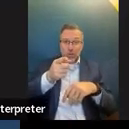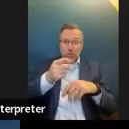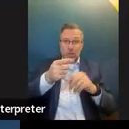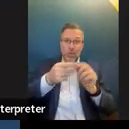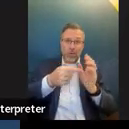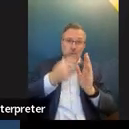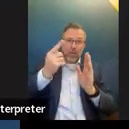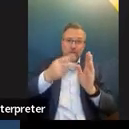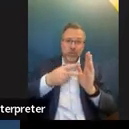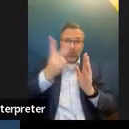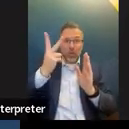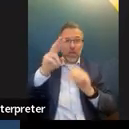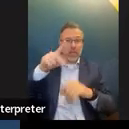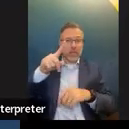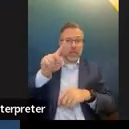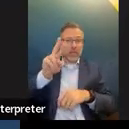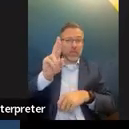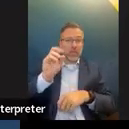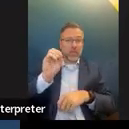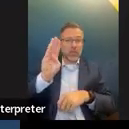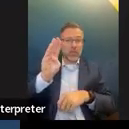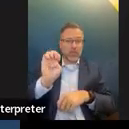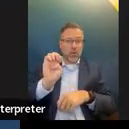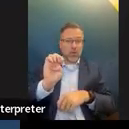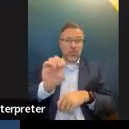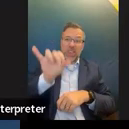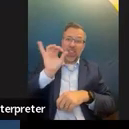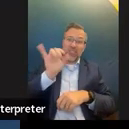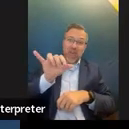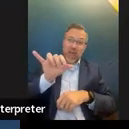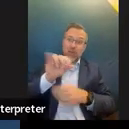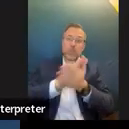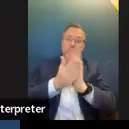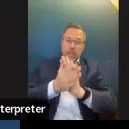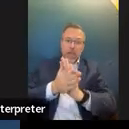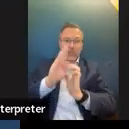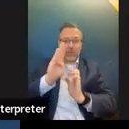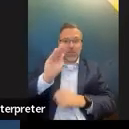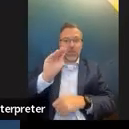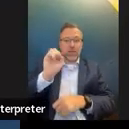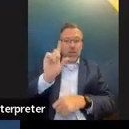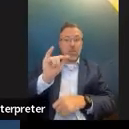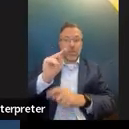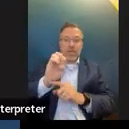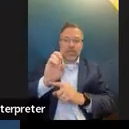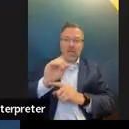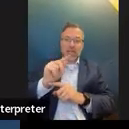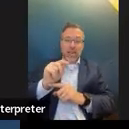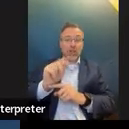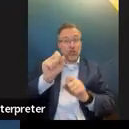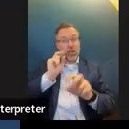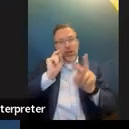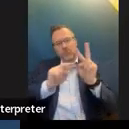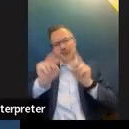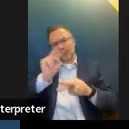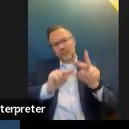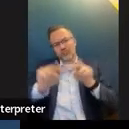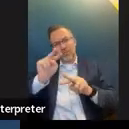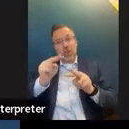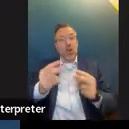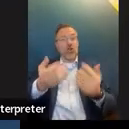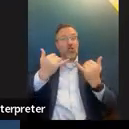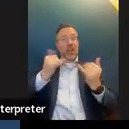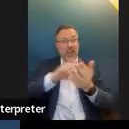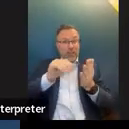you can run it once, that's your baseline data, right? At this moment, this student is right here.